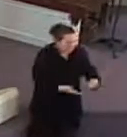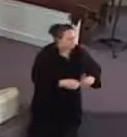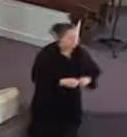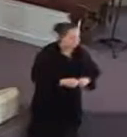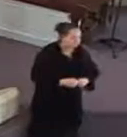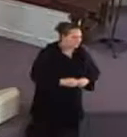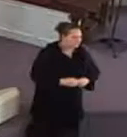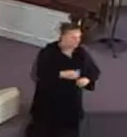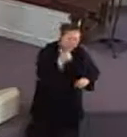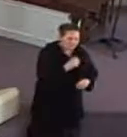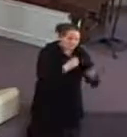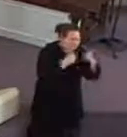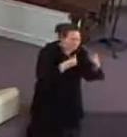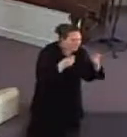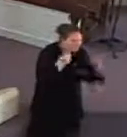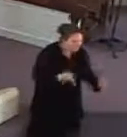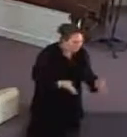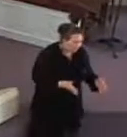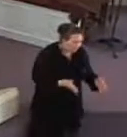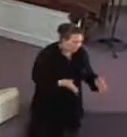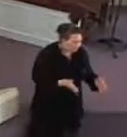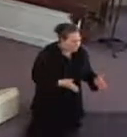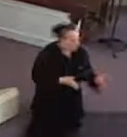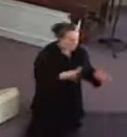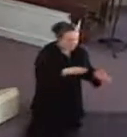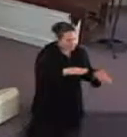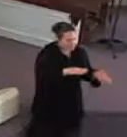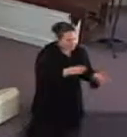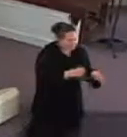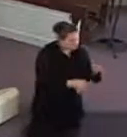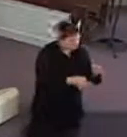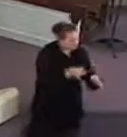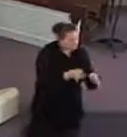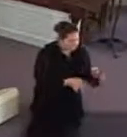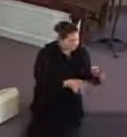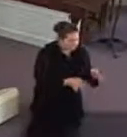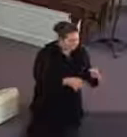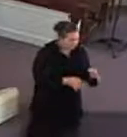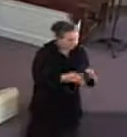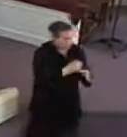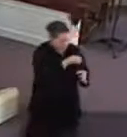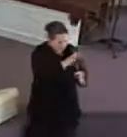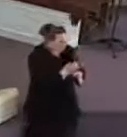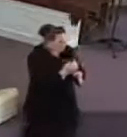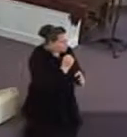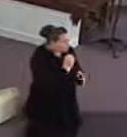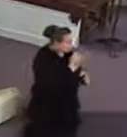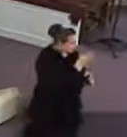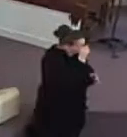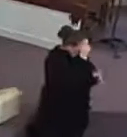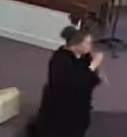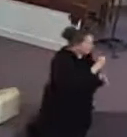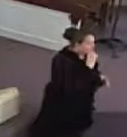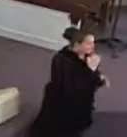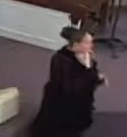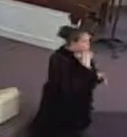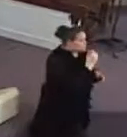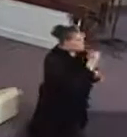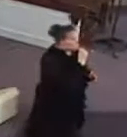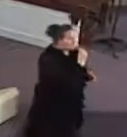Every sinner is under the death penalty. God told Adam and Eve, in the day that you eat thereof, you're going to die.